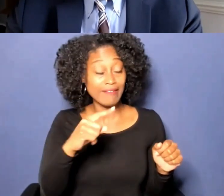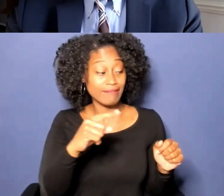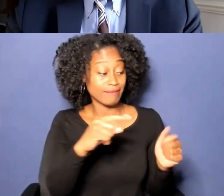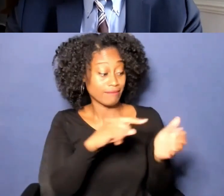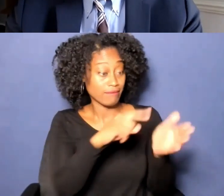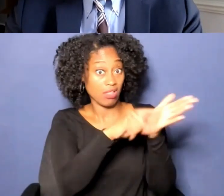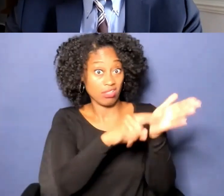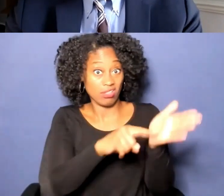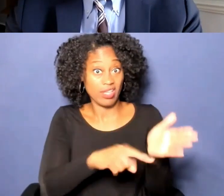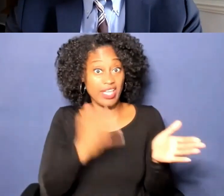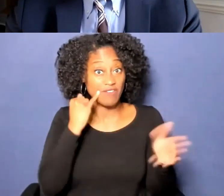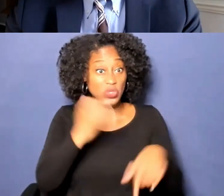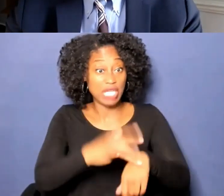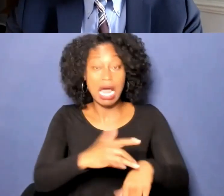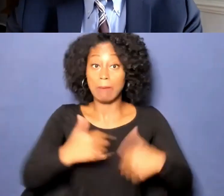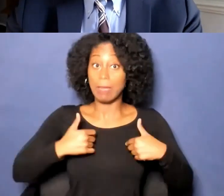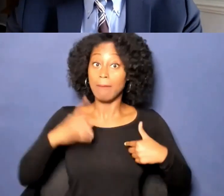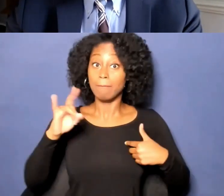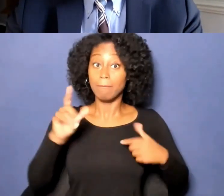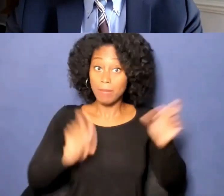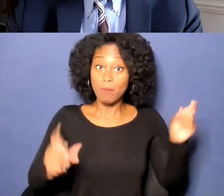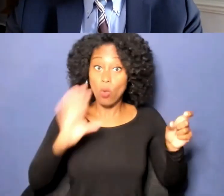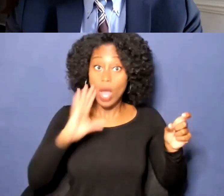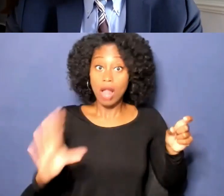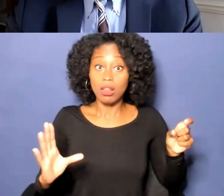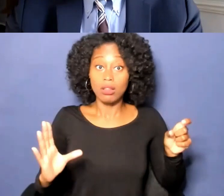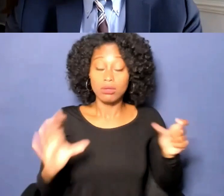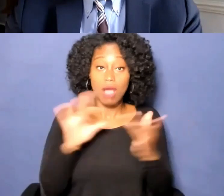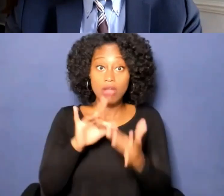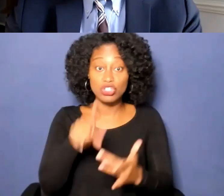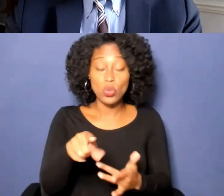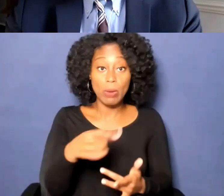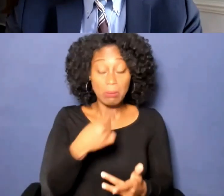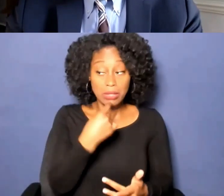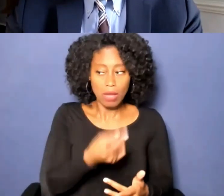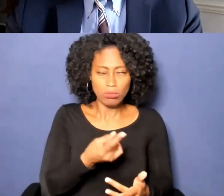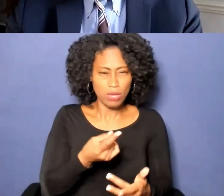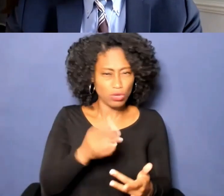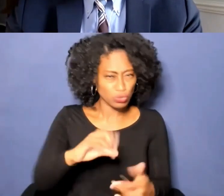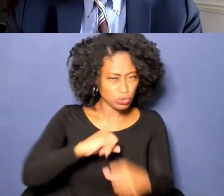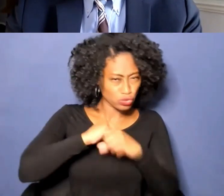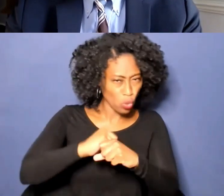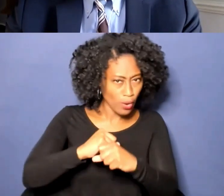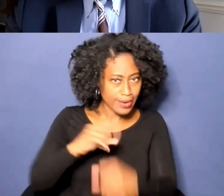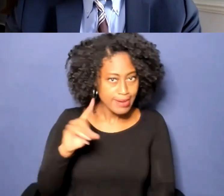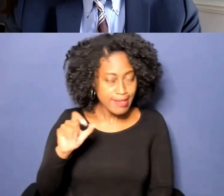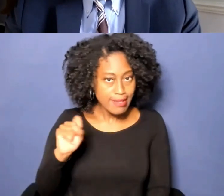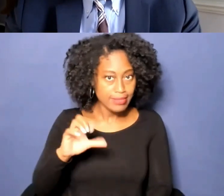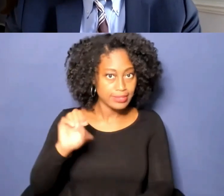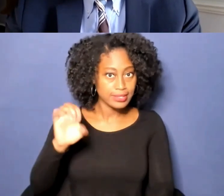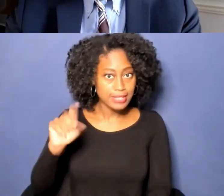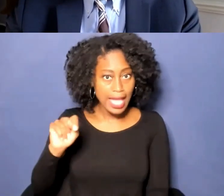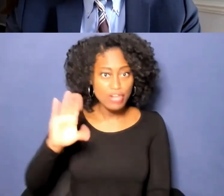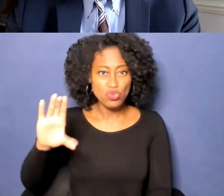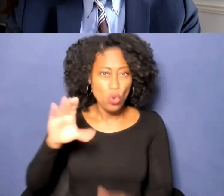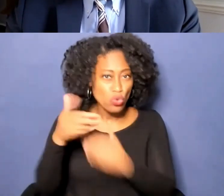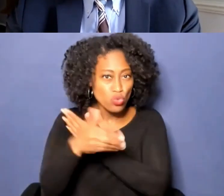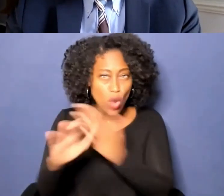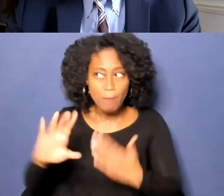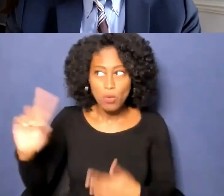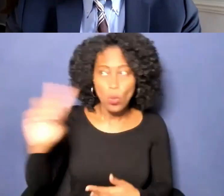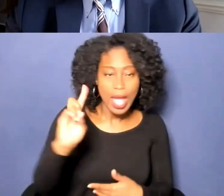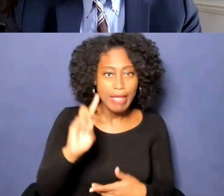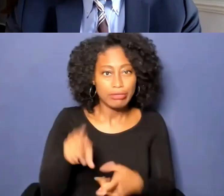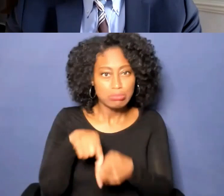I have been audited, and look at how secure are your data sets, the room that we have it in, the